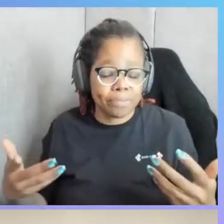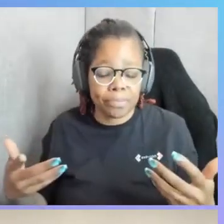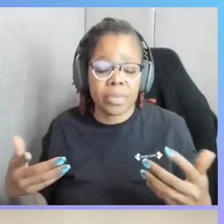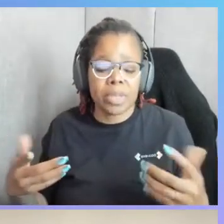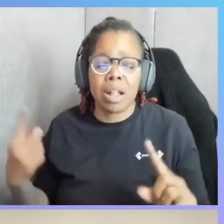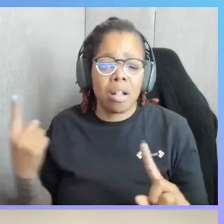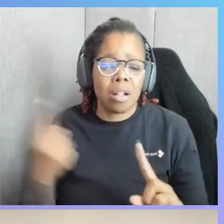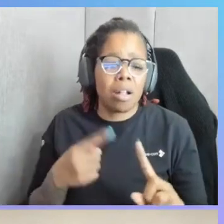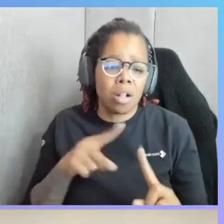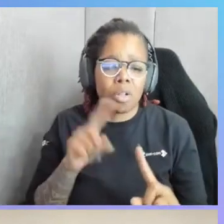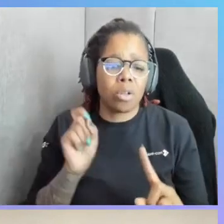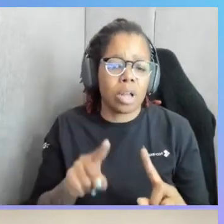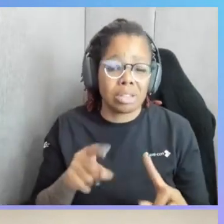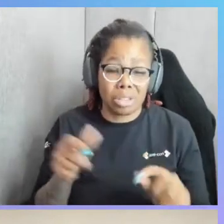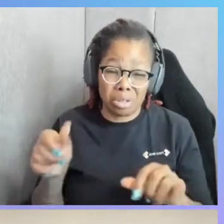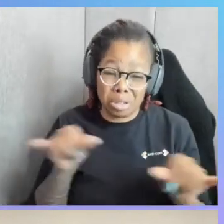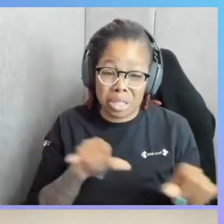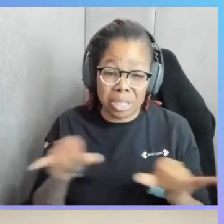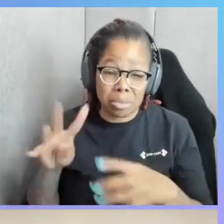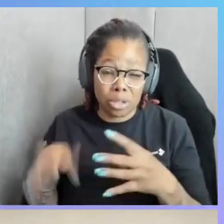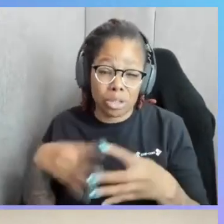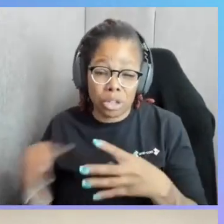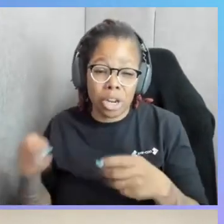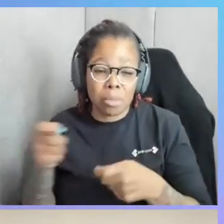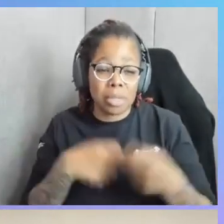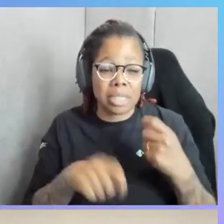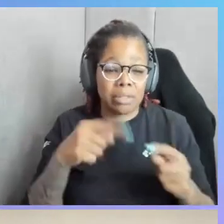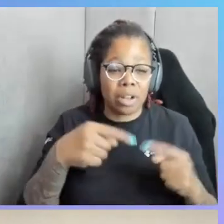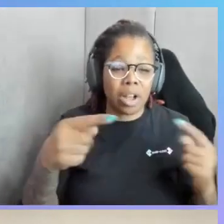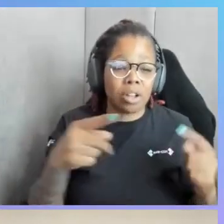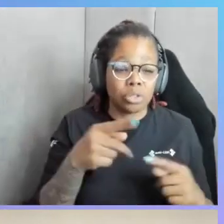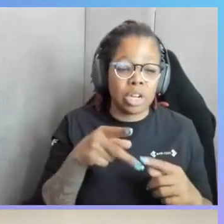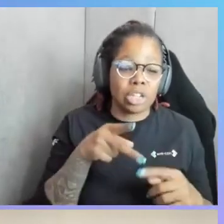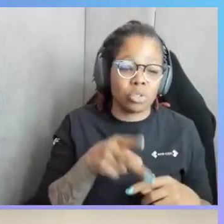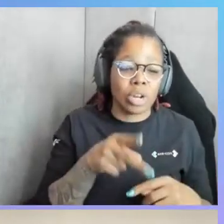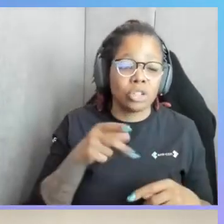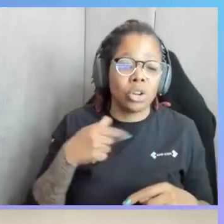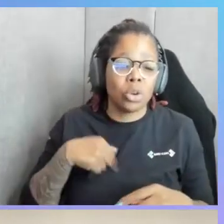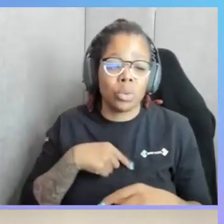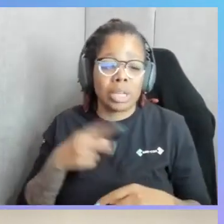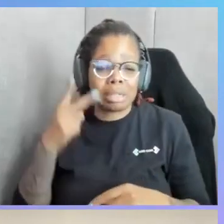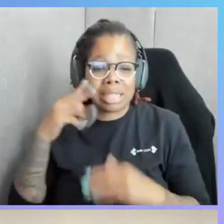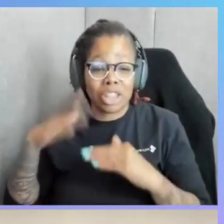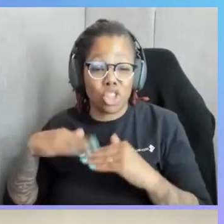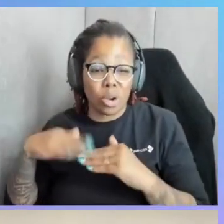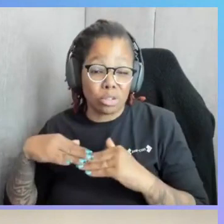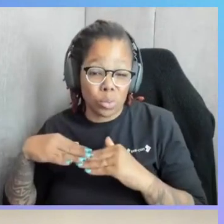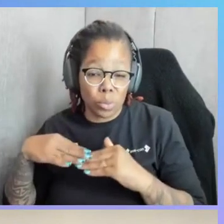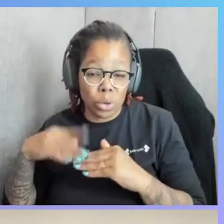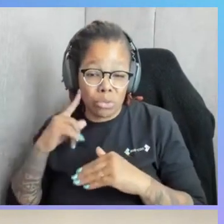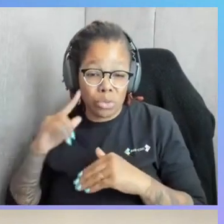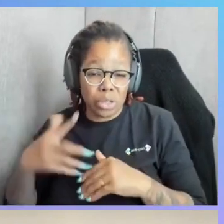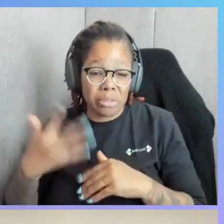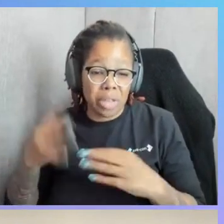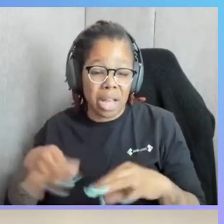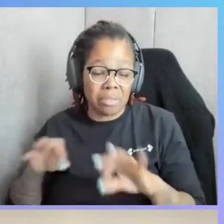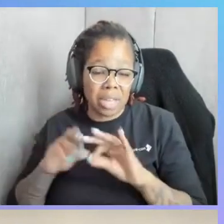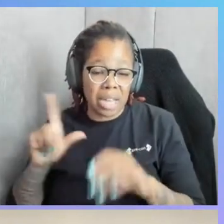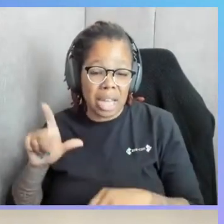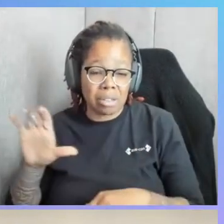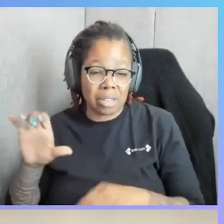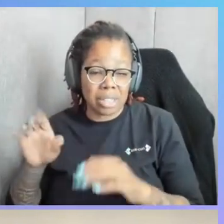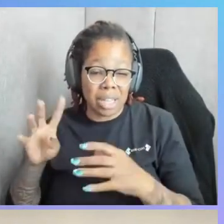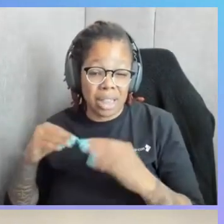there a similar chart, but instead of contrast ratios, we can see the threshold of those 5 key LC